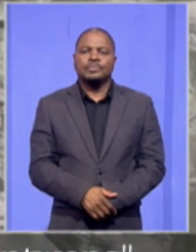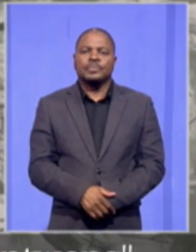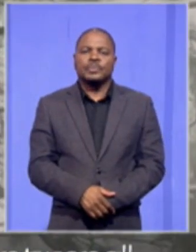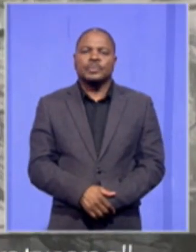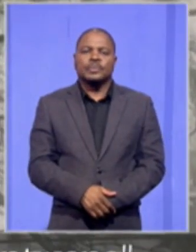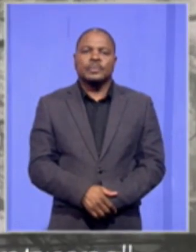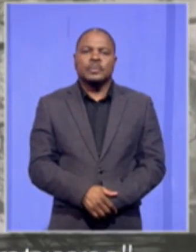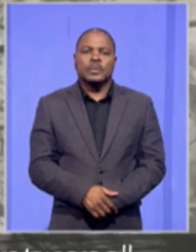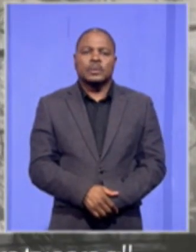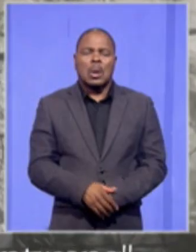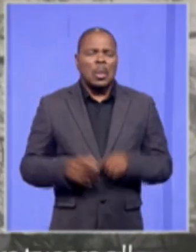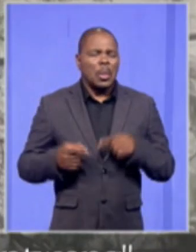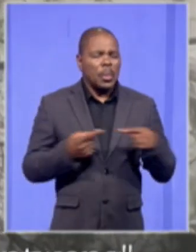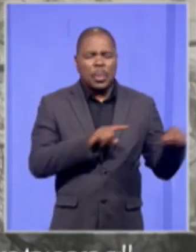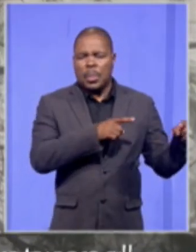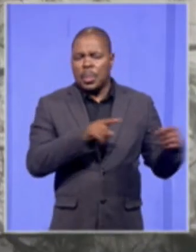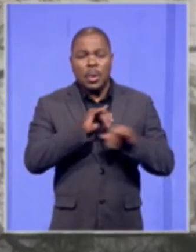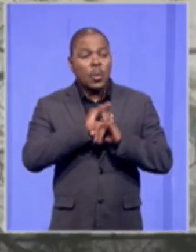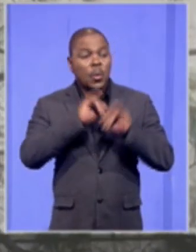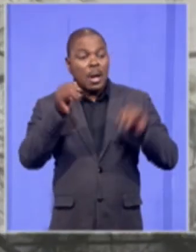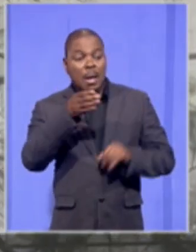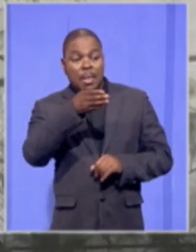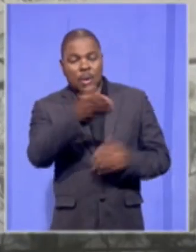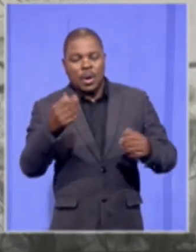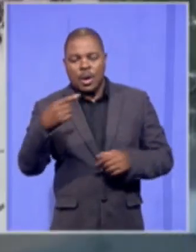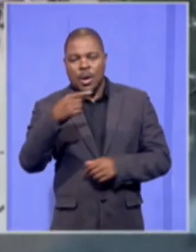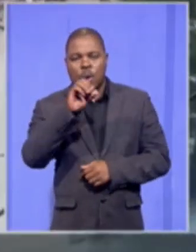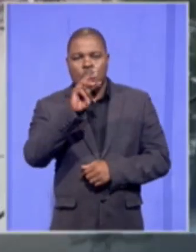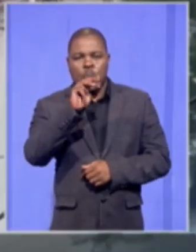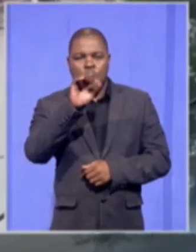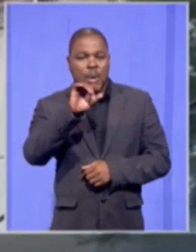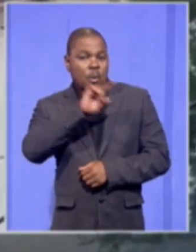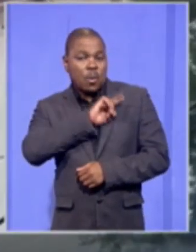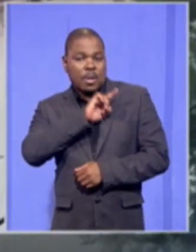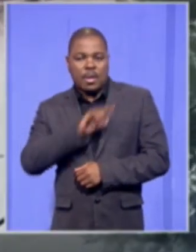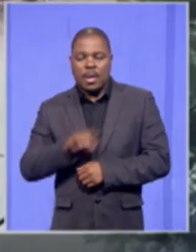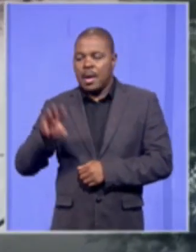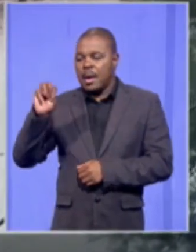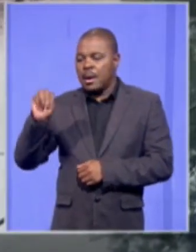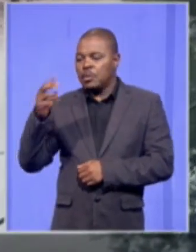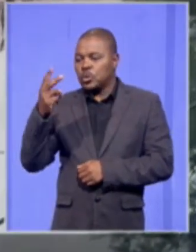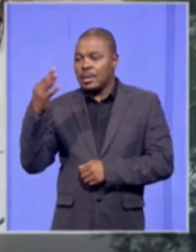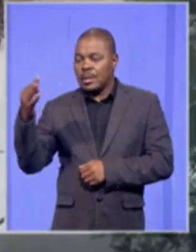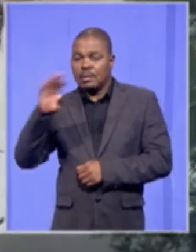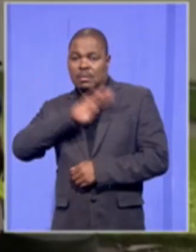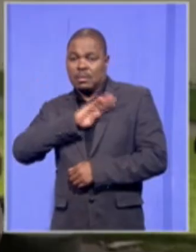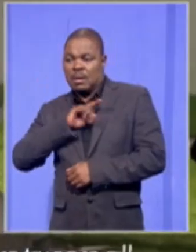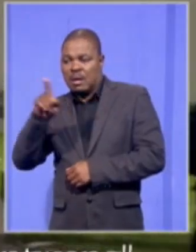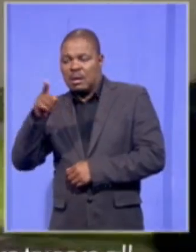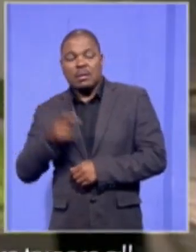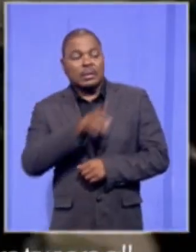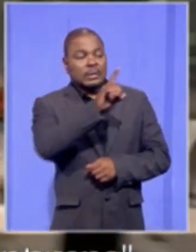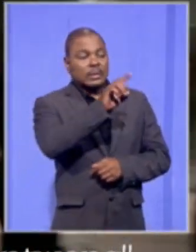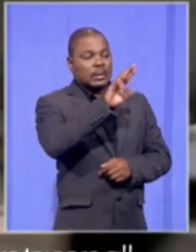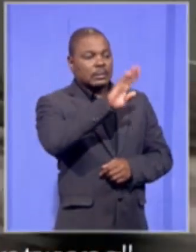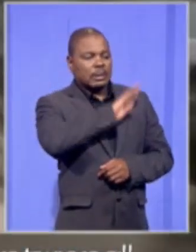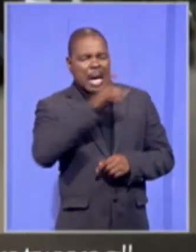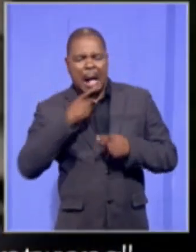Dintwa tše šoro di gaketše ka Goma ka ge sehlopha sa marabele sa M23 se tšwela pele go hlasela mašole a